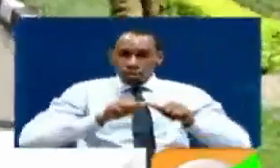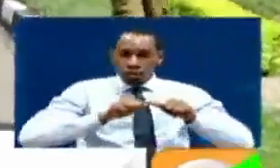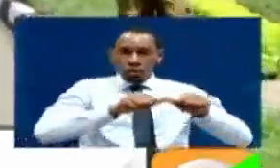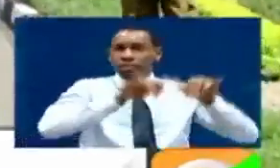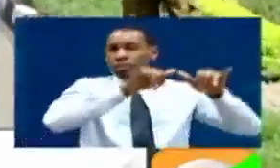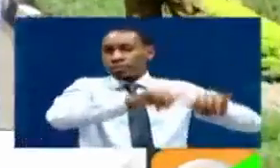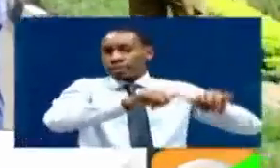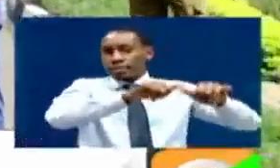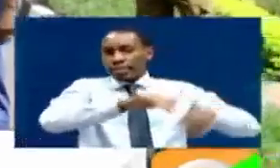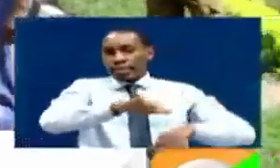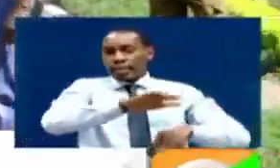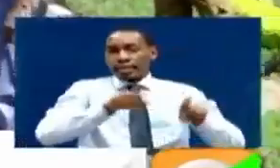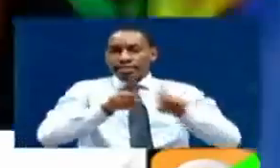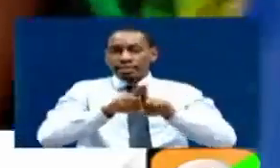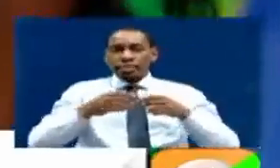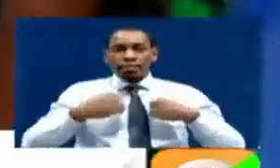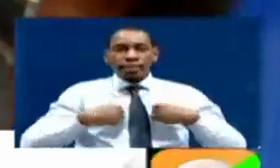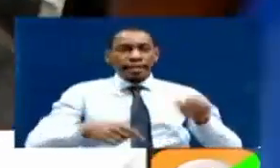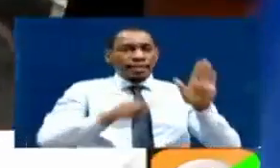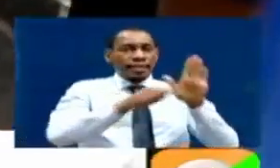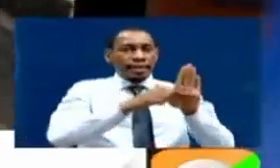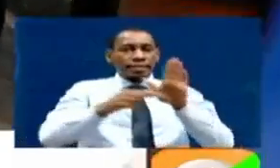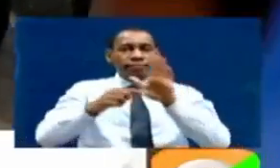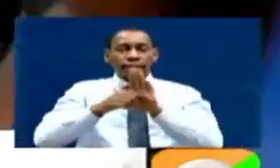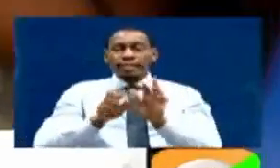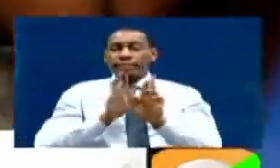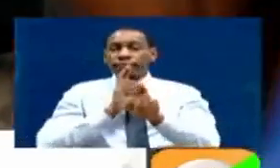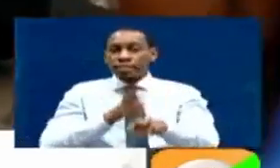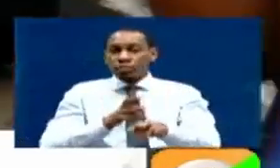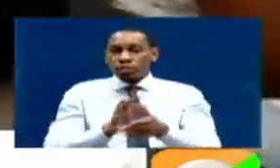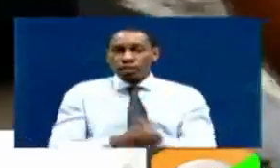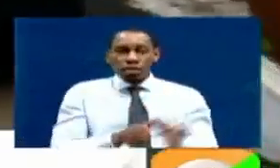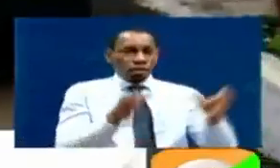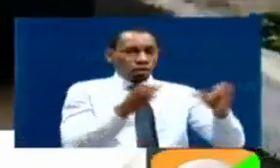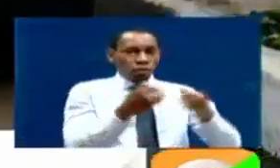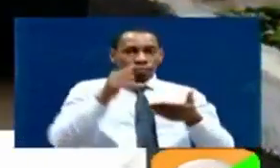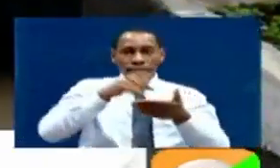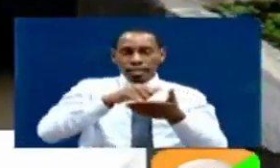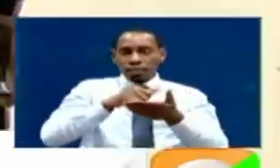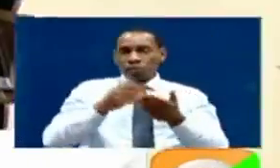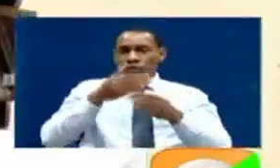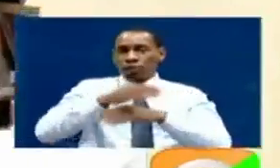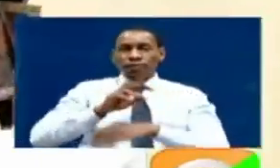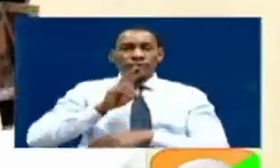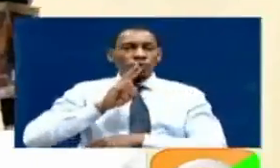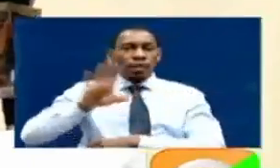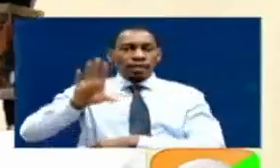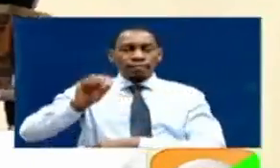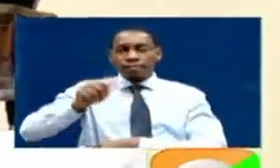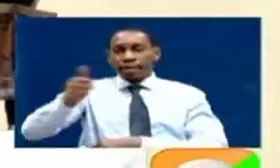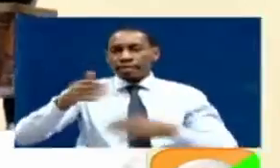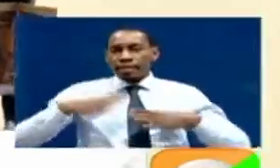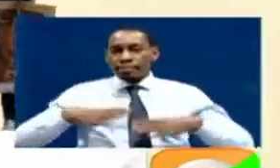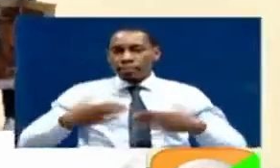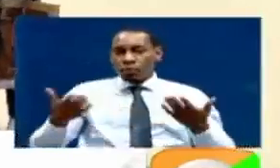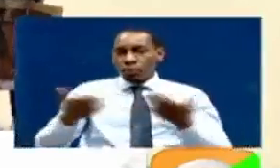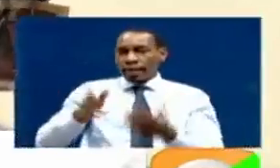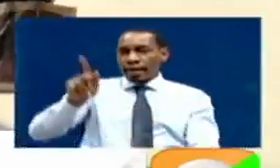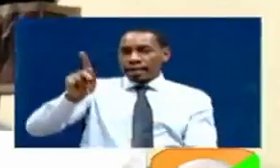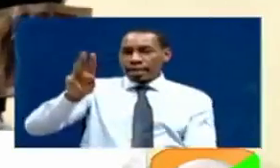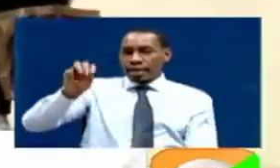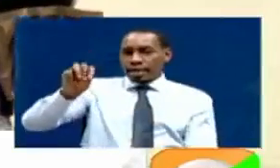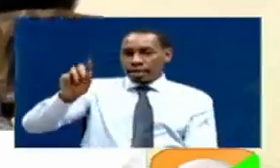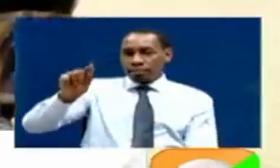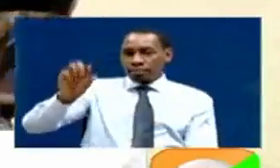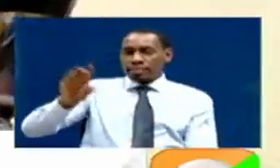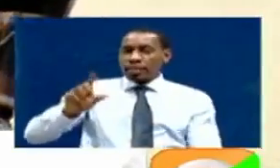at the facility despite posting negative COVID-19 results. The group, including the over 250 others at KMTC, claimed